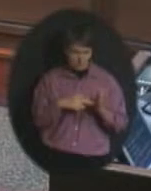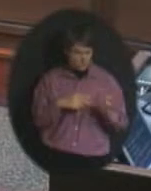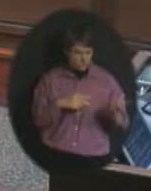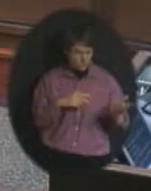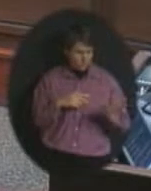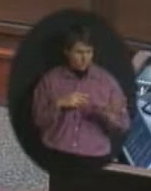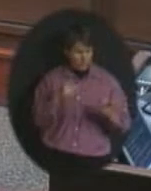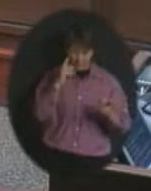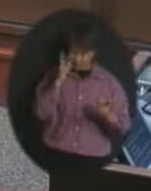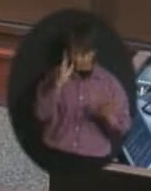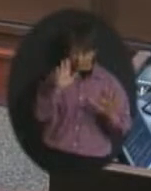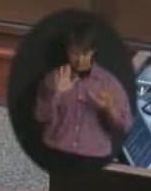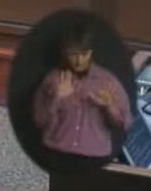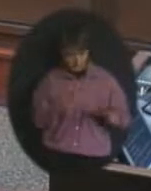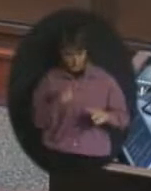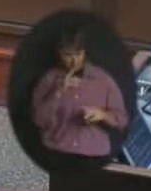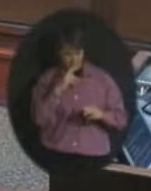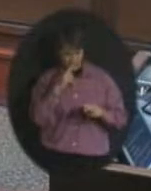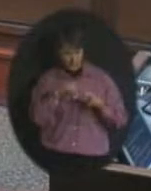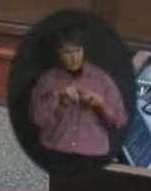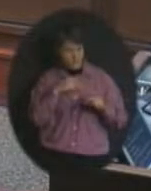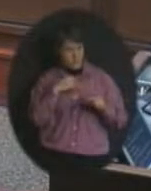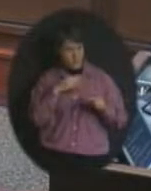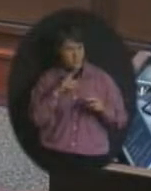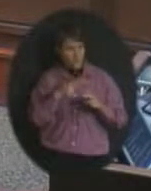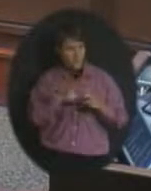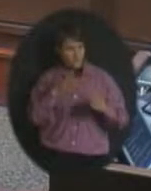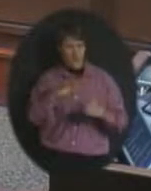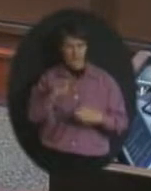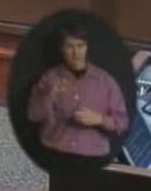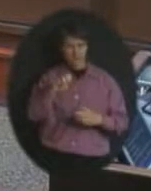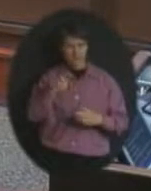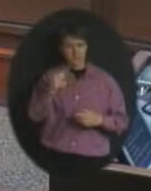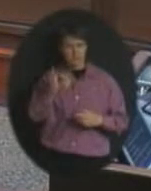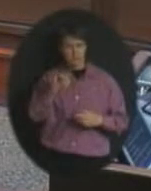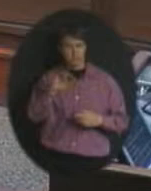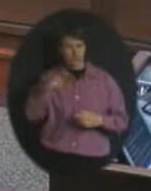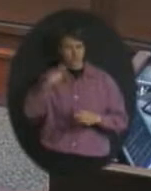it would be great fun to nominate Mrs. Felter in her absence.